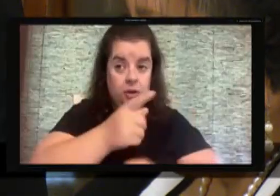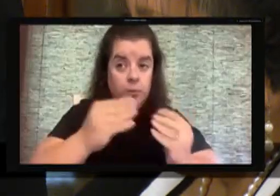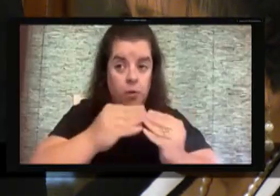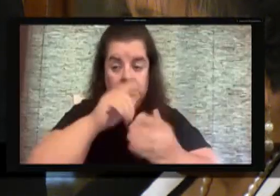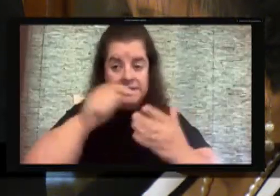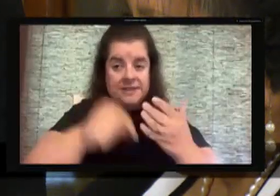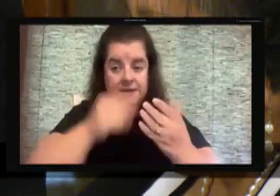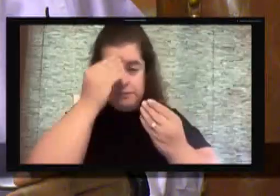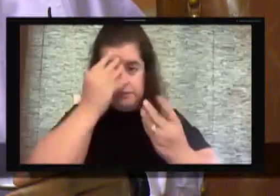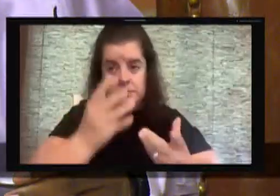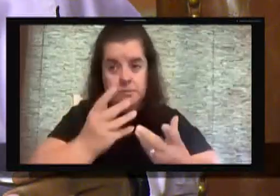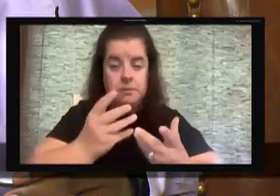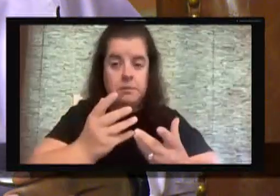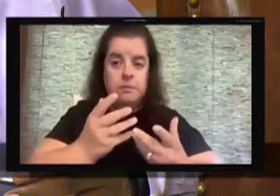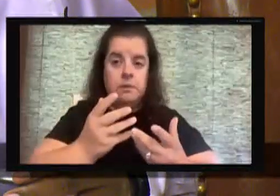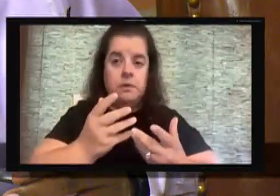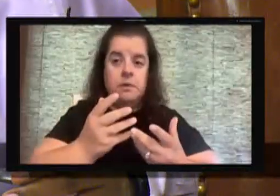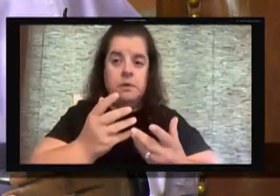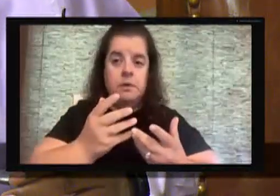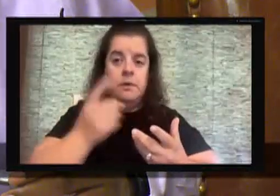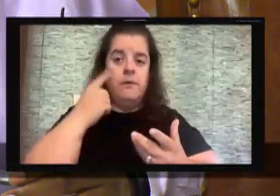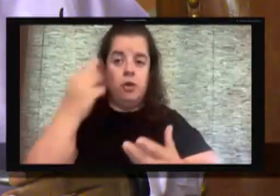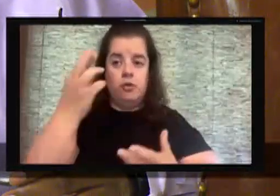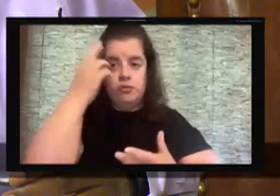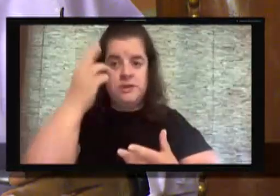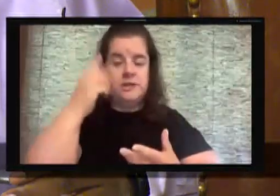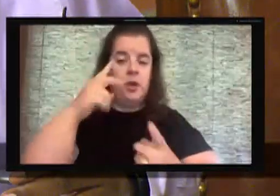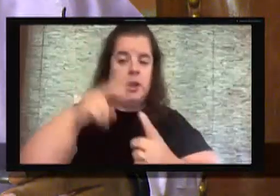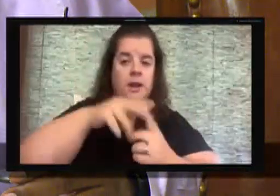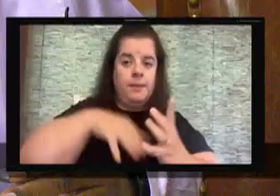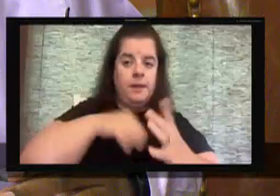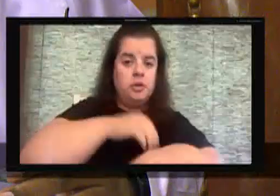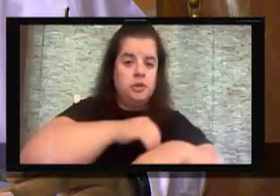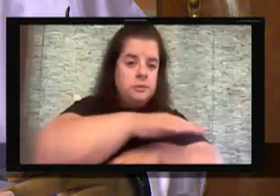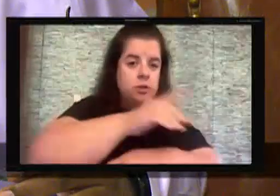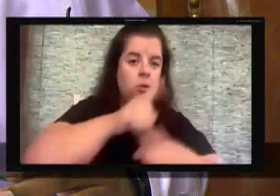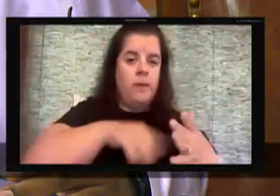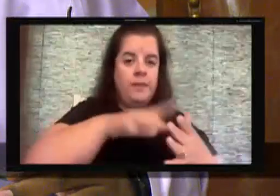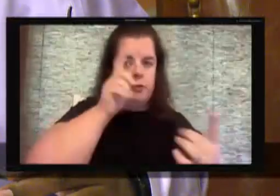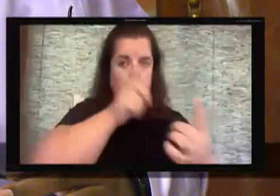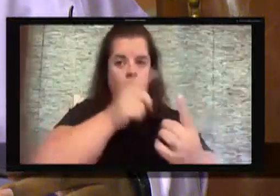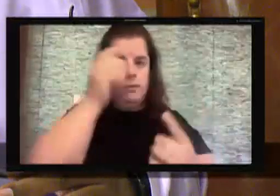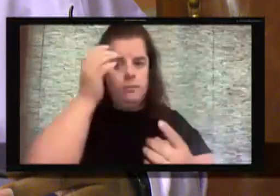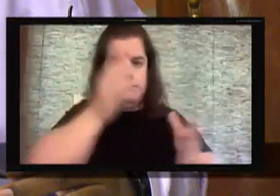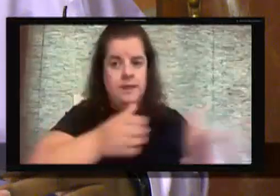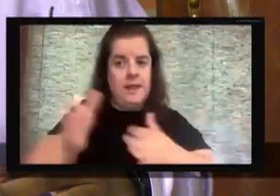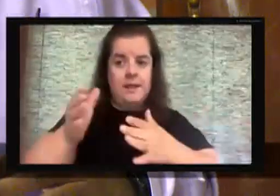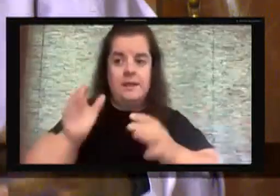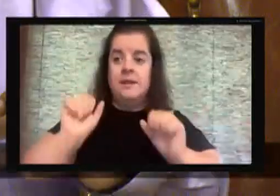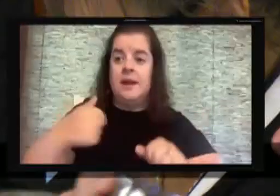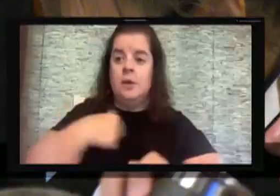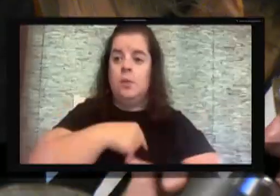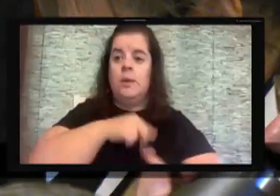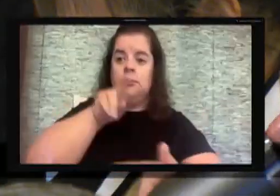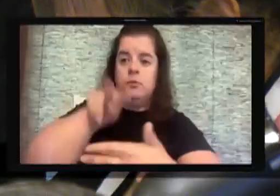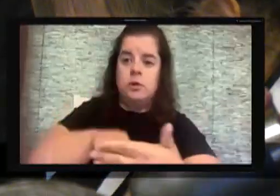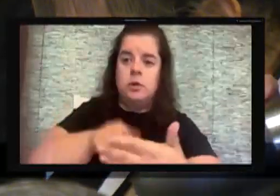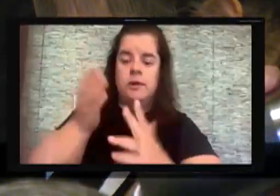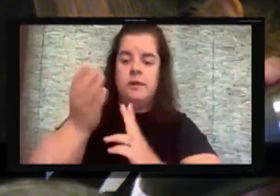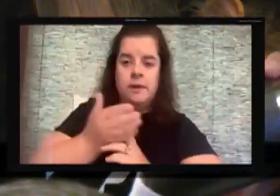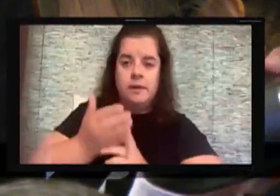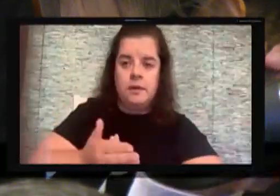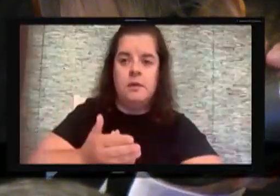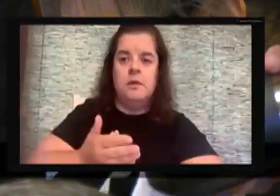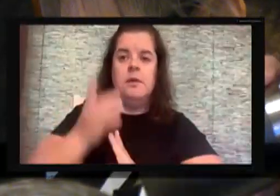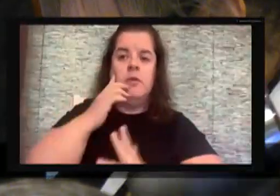of the reasoning for application submission and what their intentions are. And can we, I'm just looking in the files. I mean, are the buyers